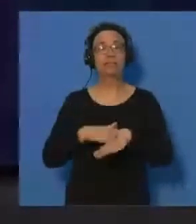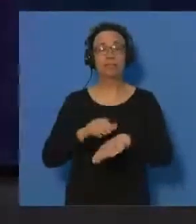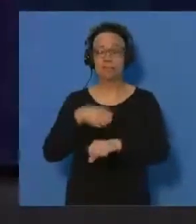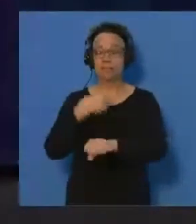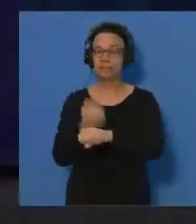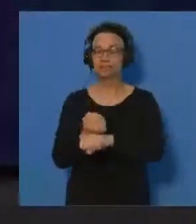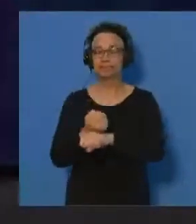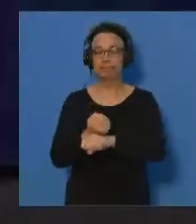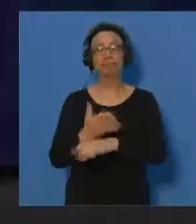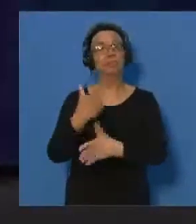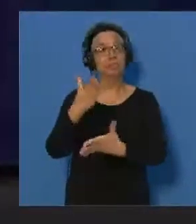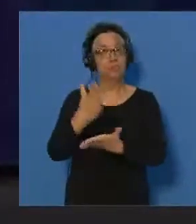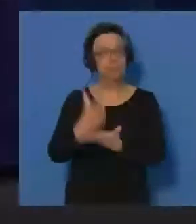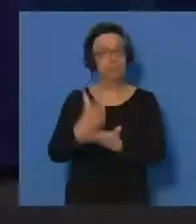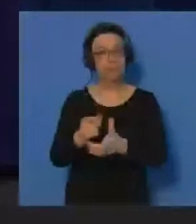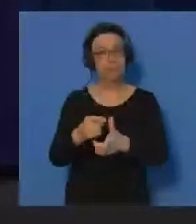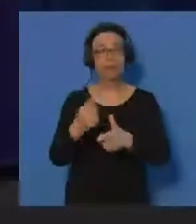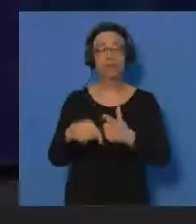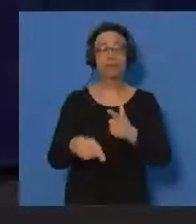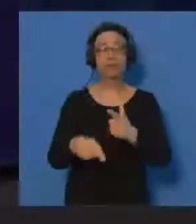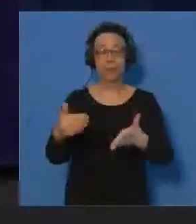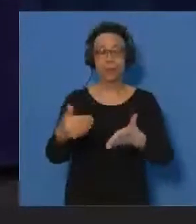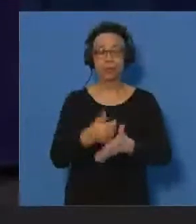as the new laws will give the government the